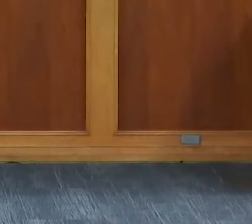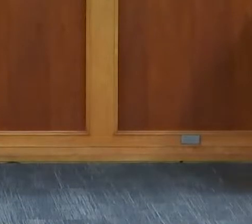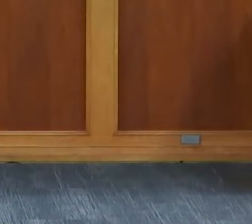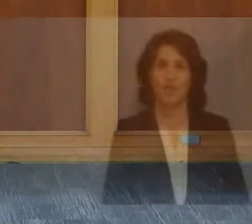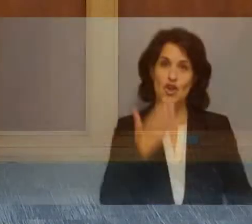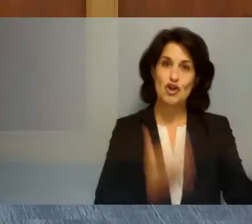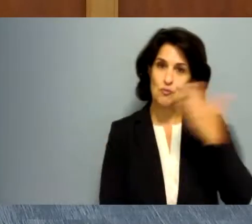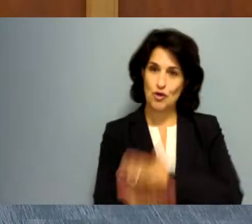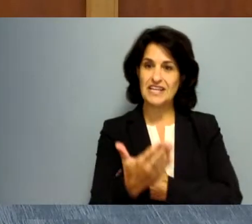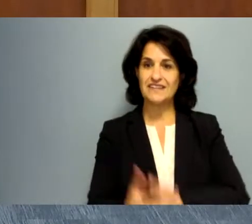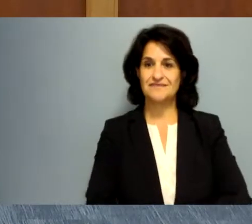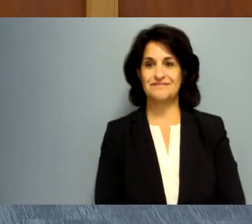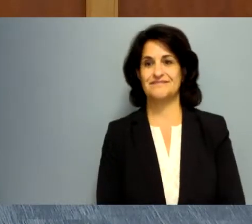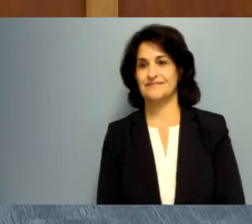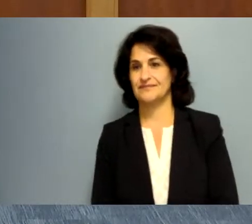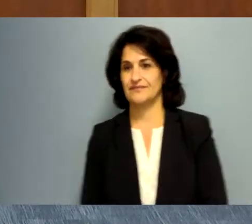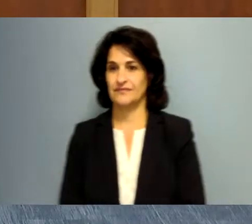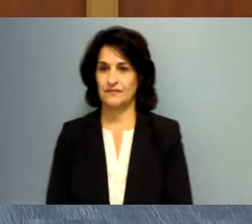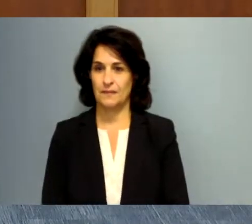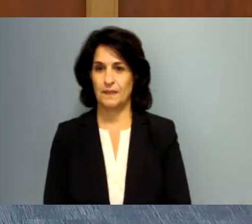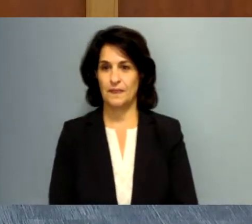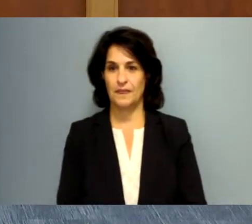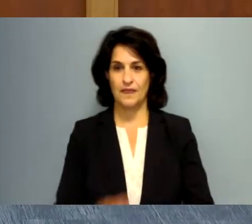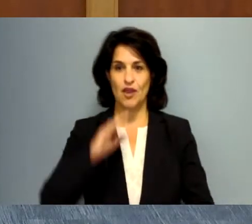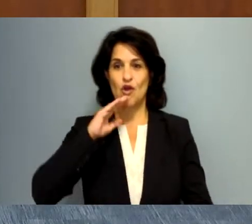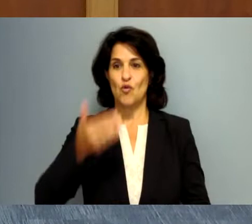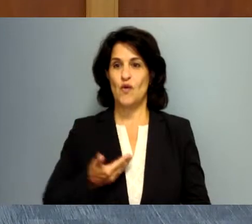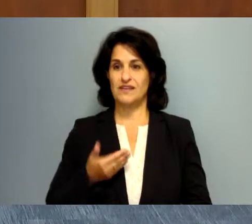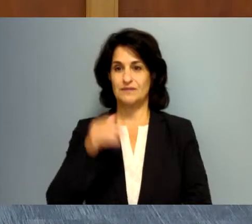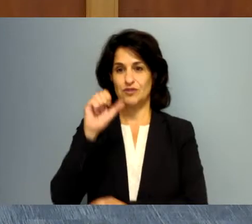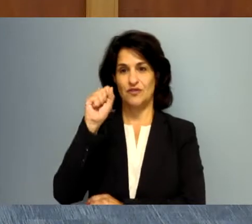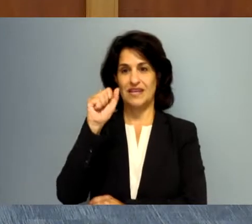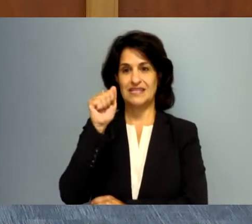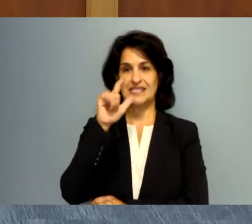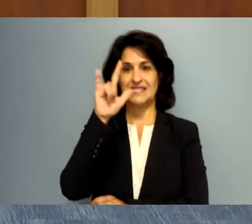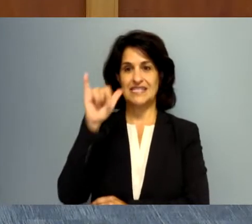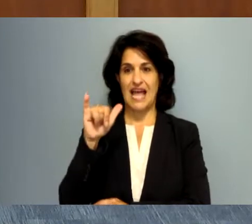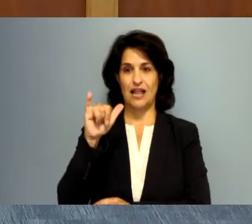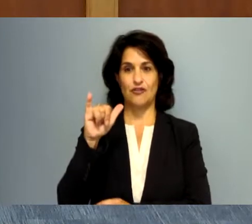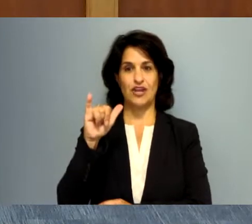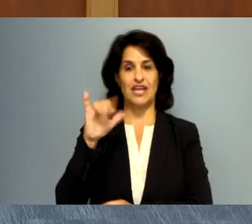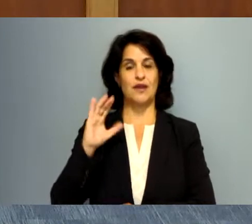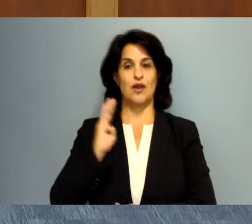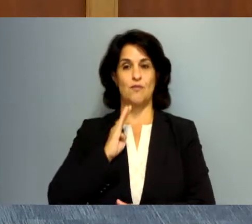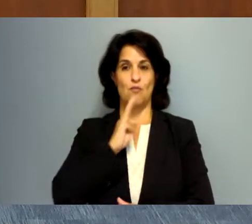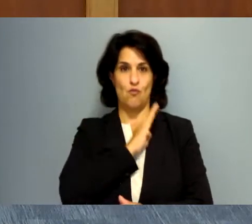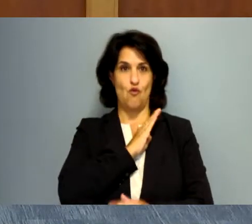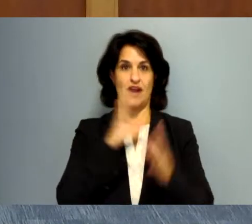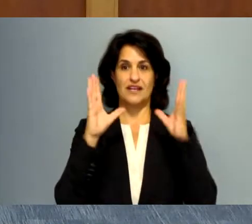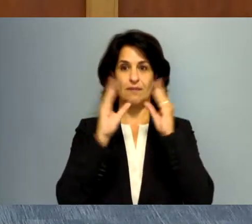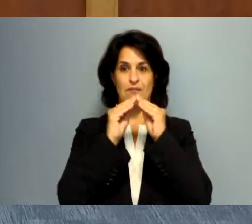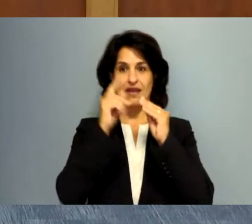Good morning. Welcome to the Salary Board meeting for August 3rd.